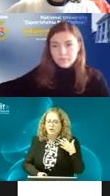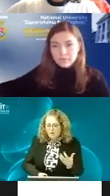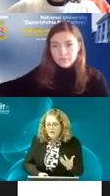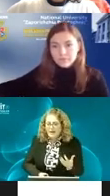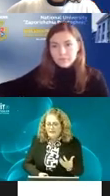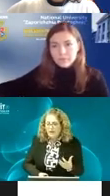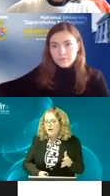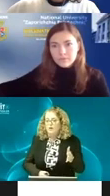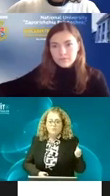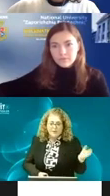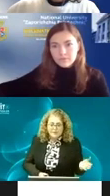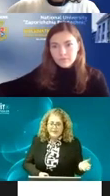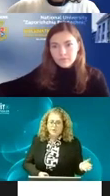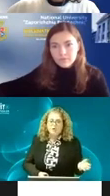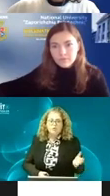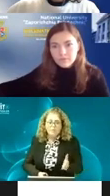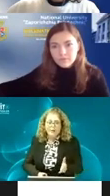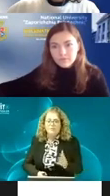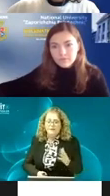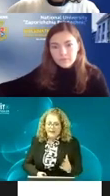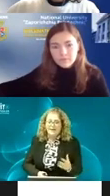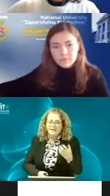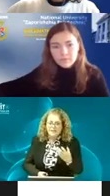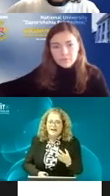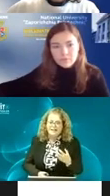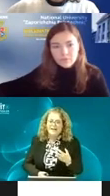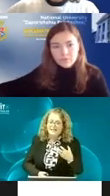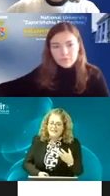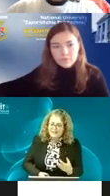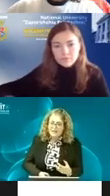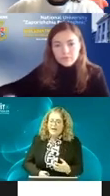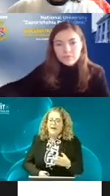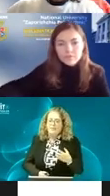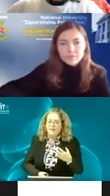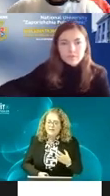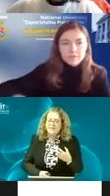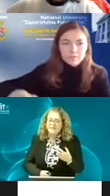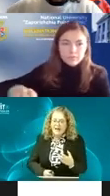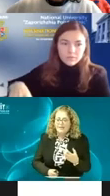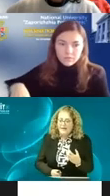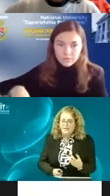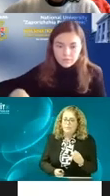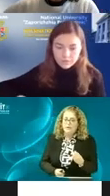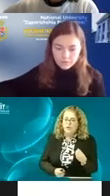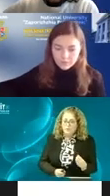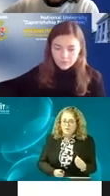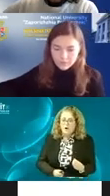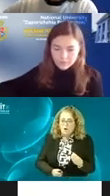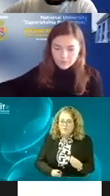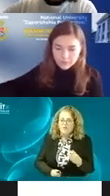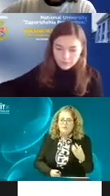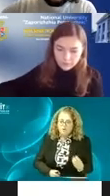that hold the data. You can say it's good or bad, but in any case, this data exists and this data can be